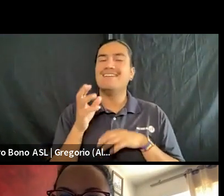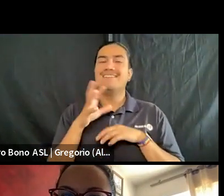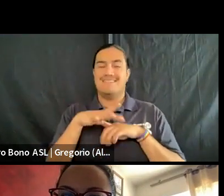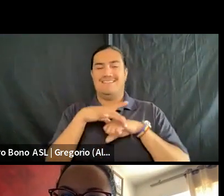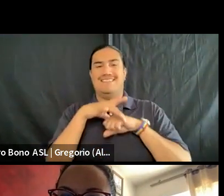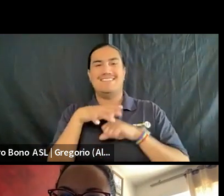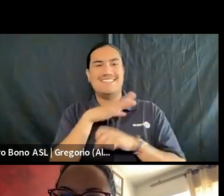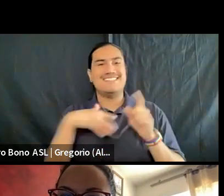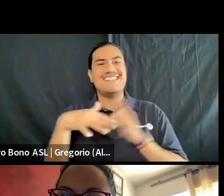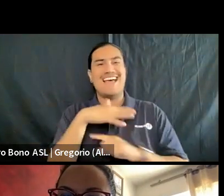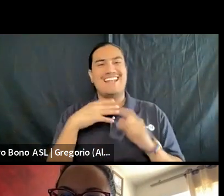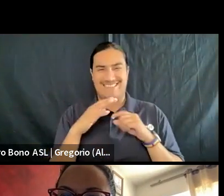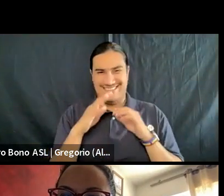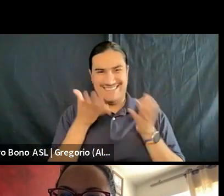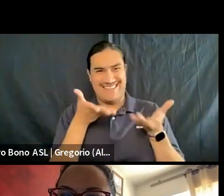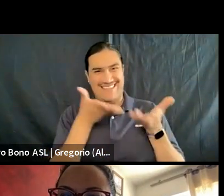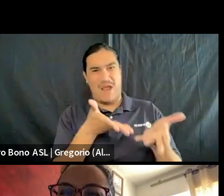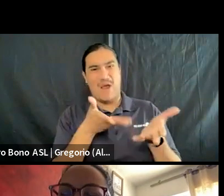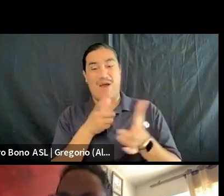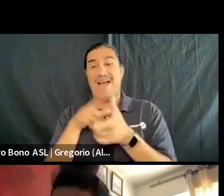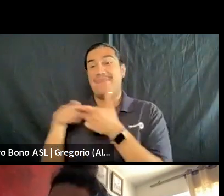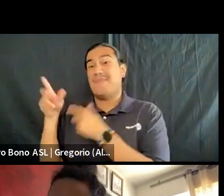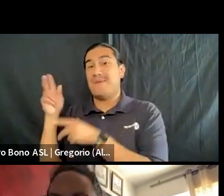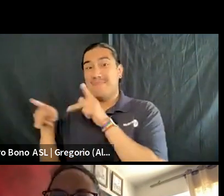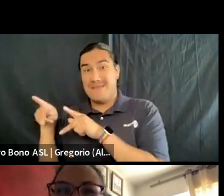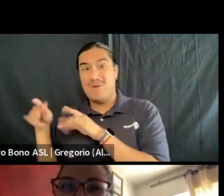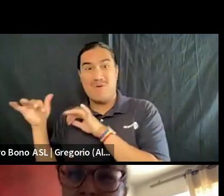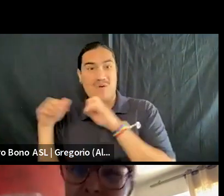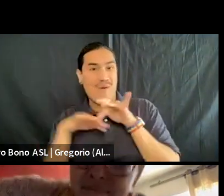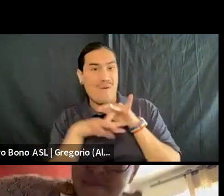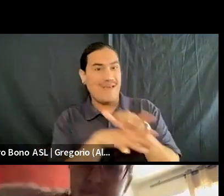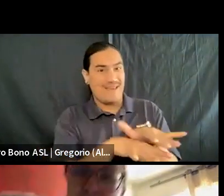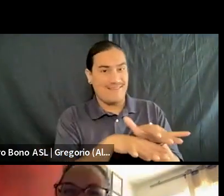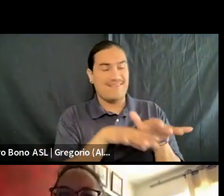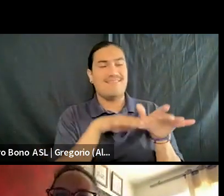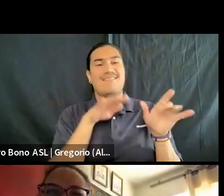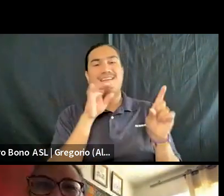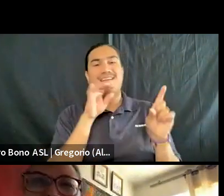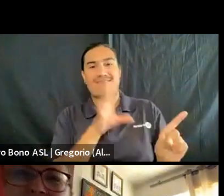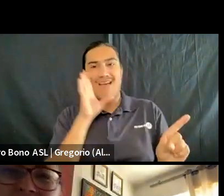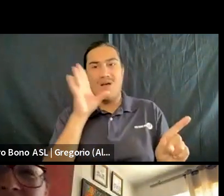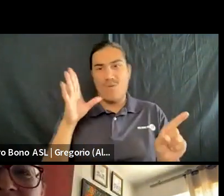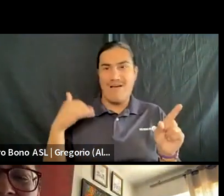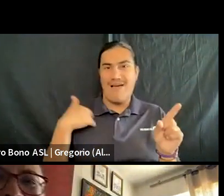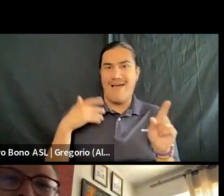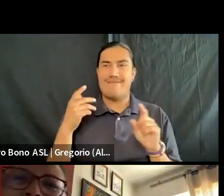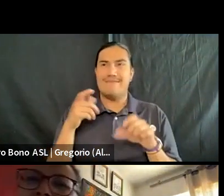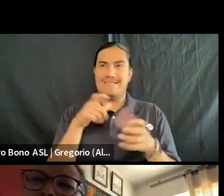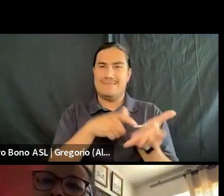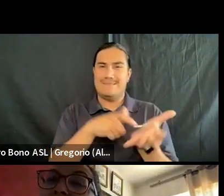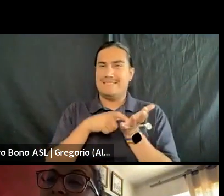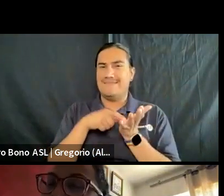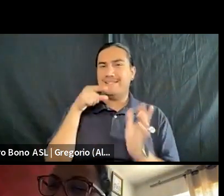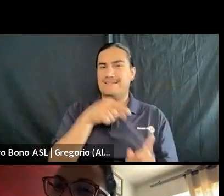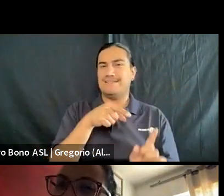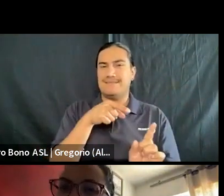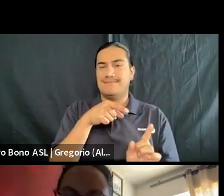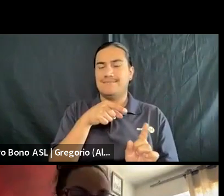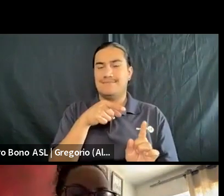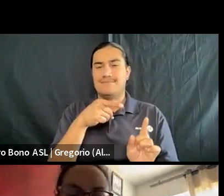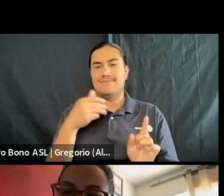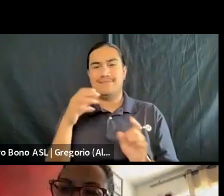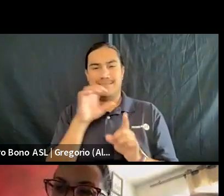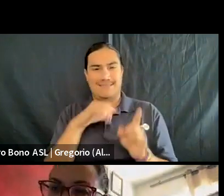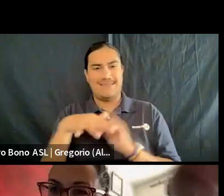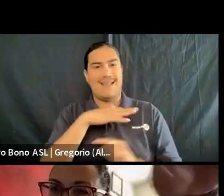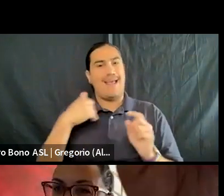the setting, and the setting creates a certain, it has its certain demands, settings.